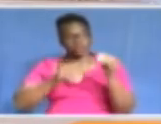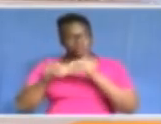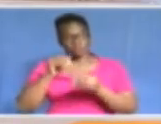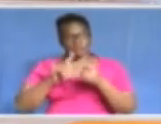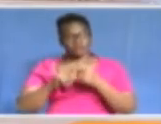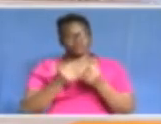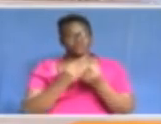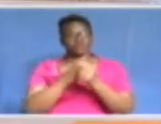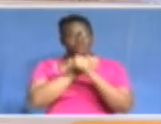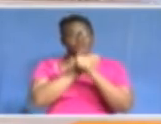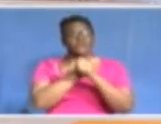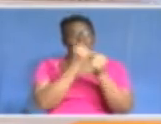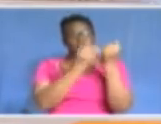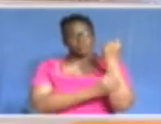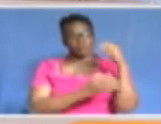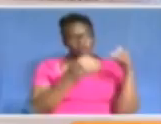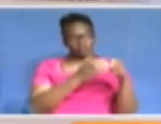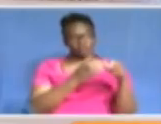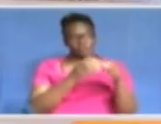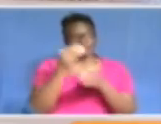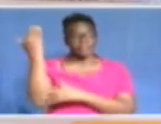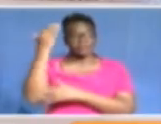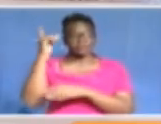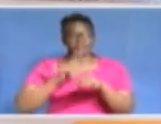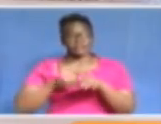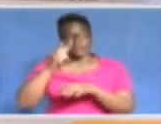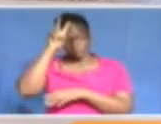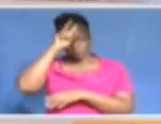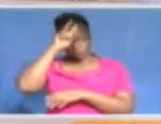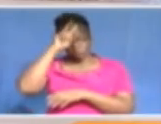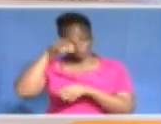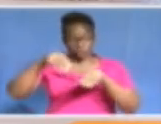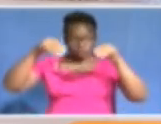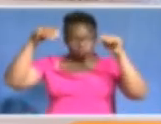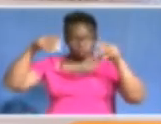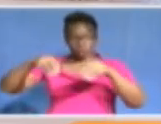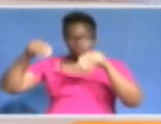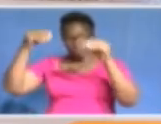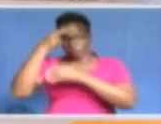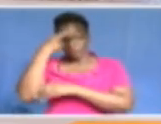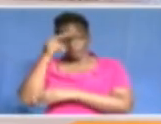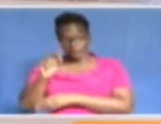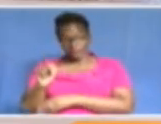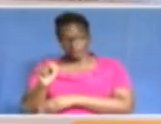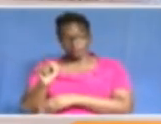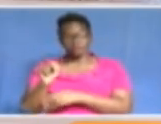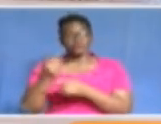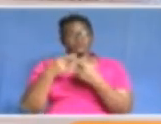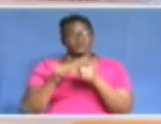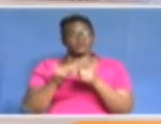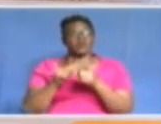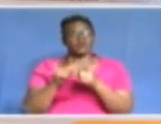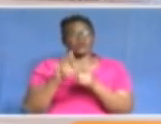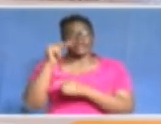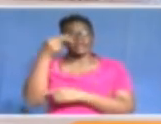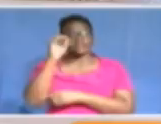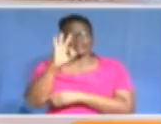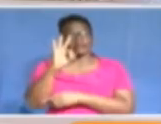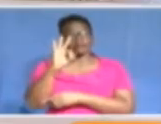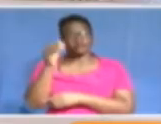the poor. Speaking during a goat auction in Kajiado County aimed at raising funds for some 5,000 NHIF